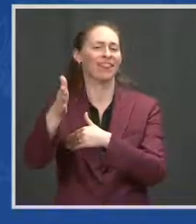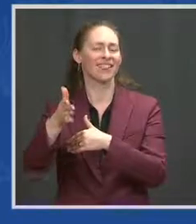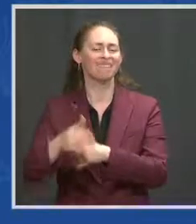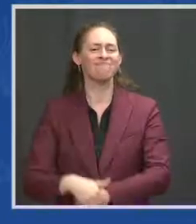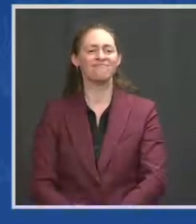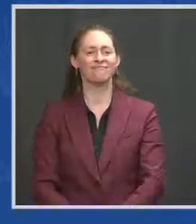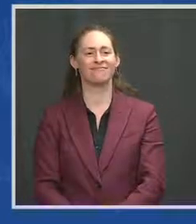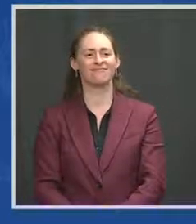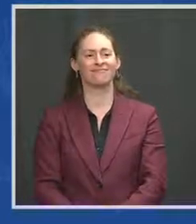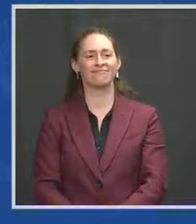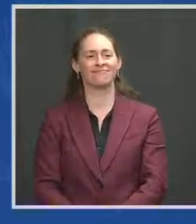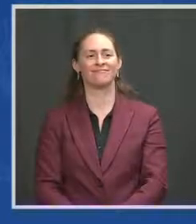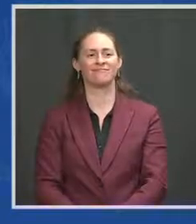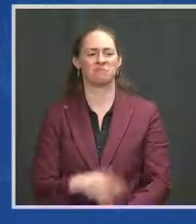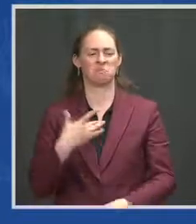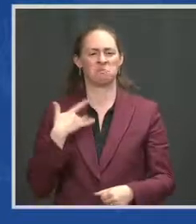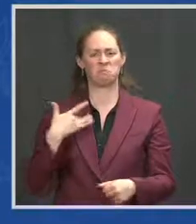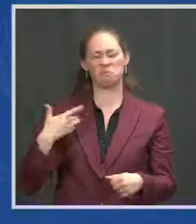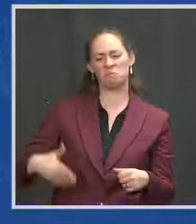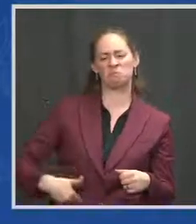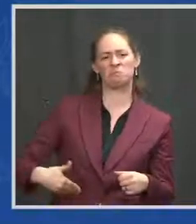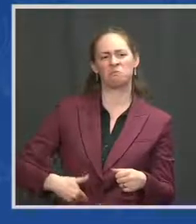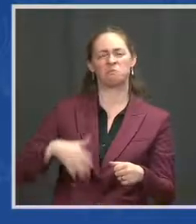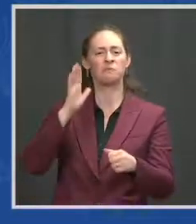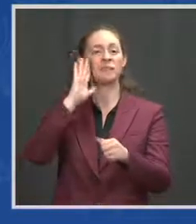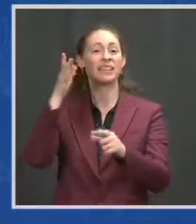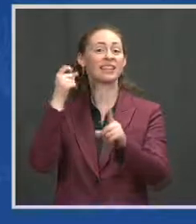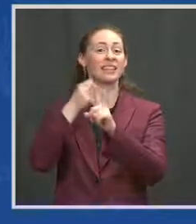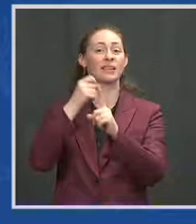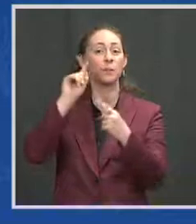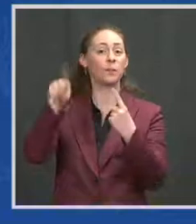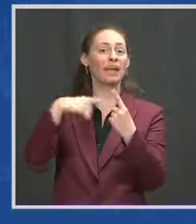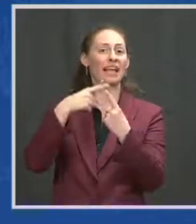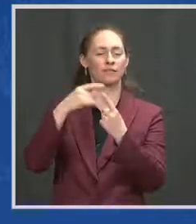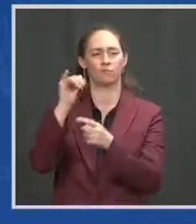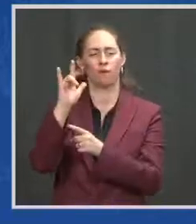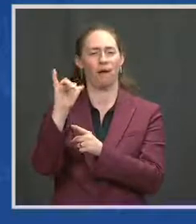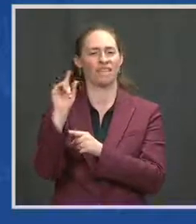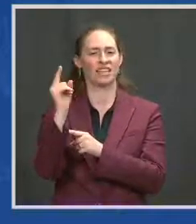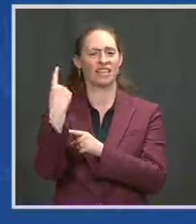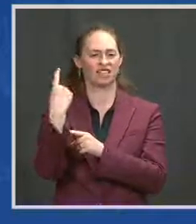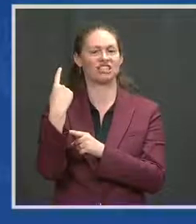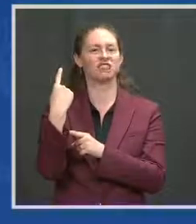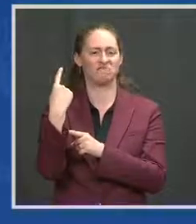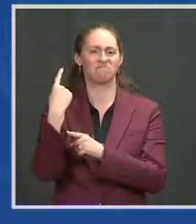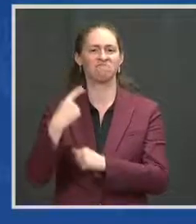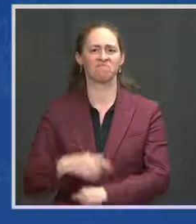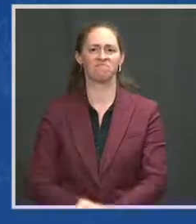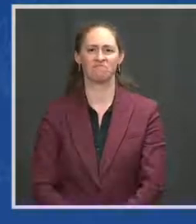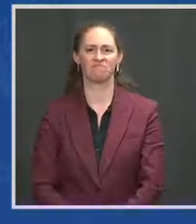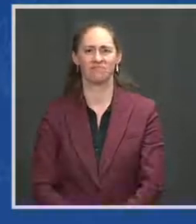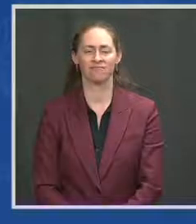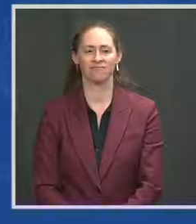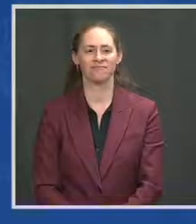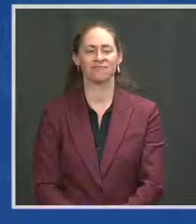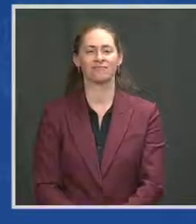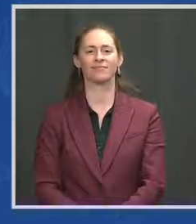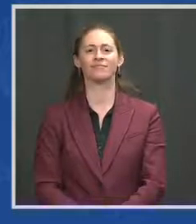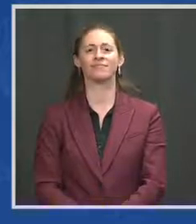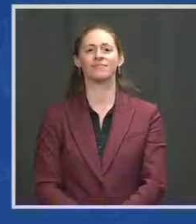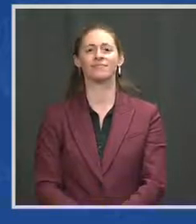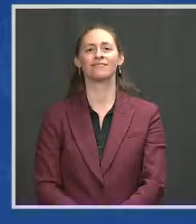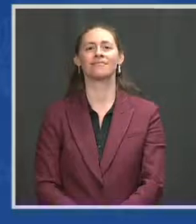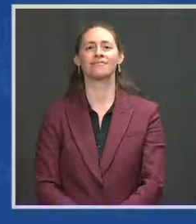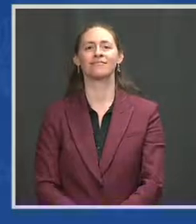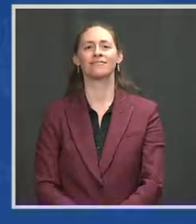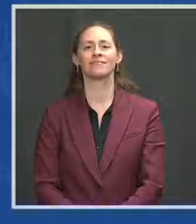But I wanna tell you, for a multicultural, a minority majority state, 23 sovereign nations in